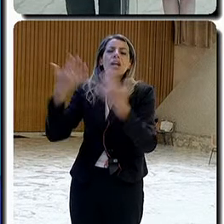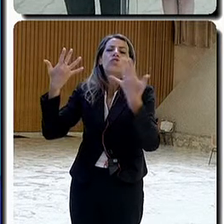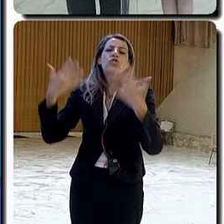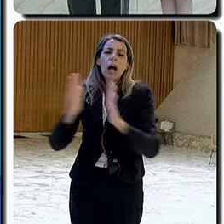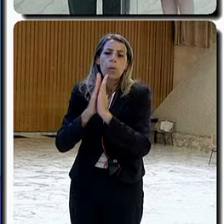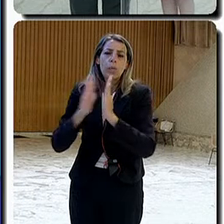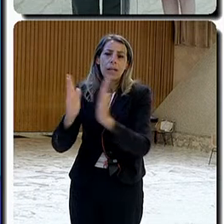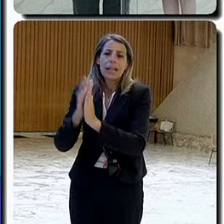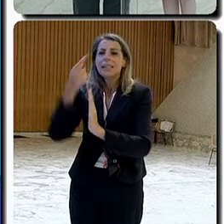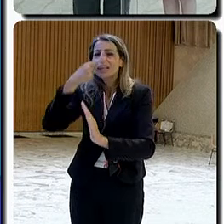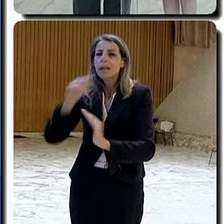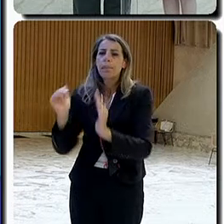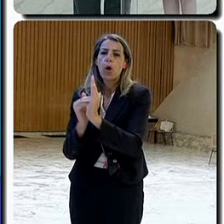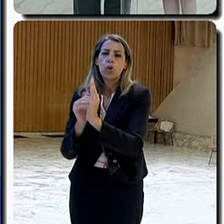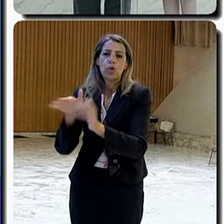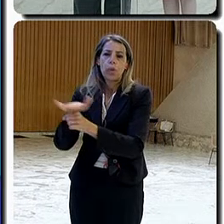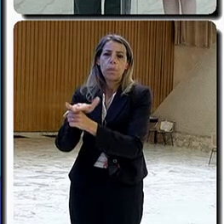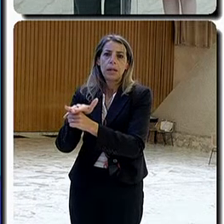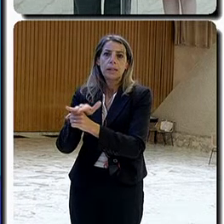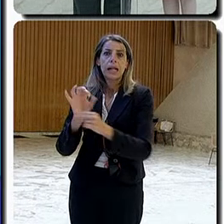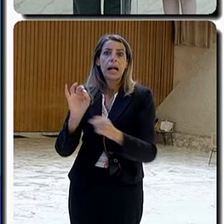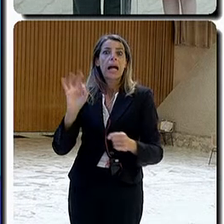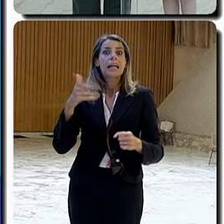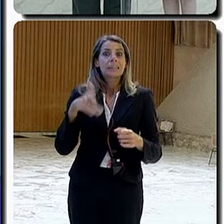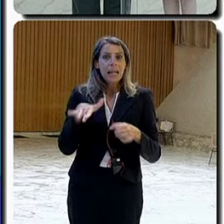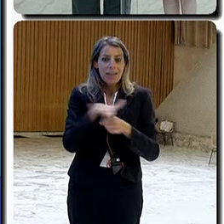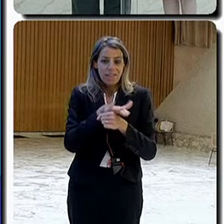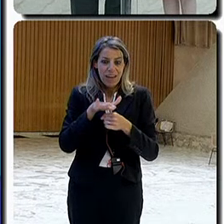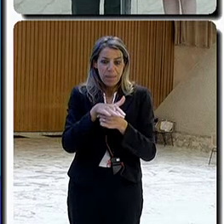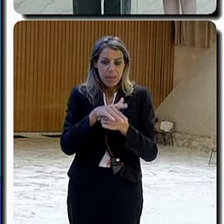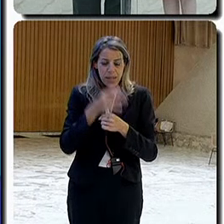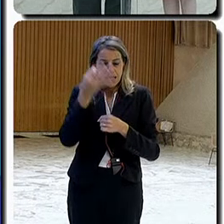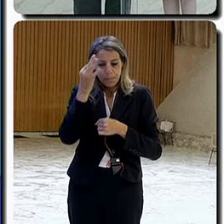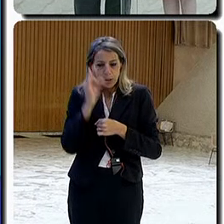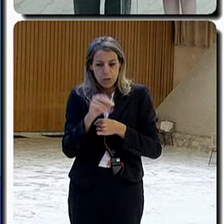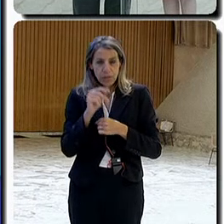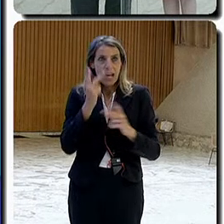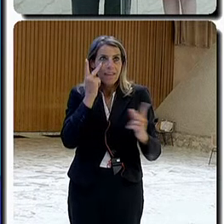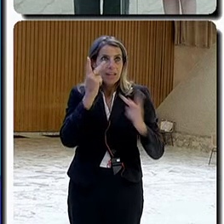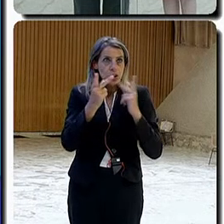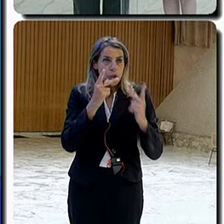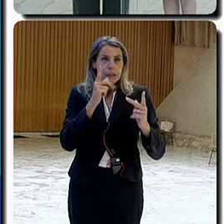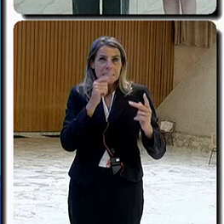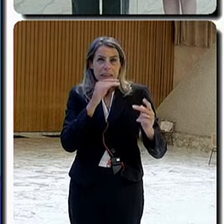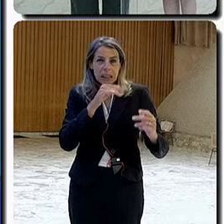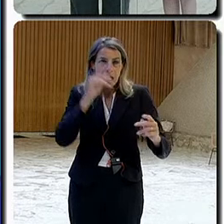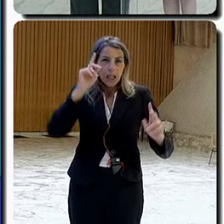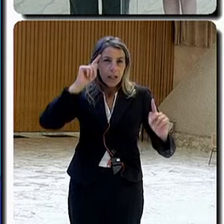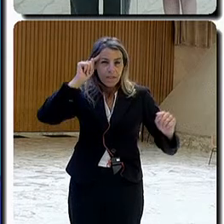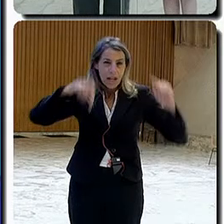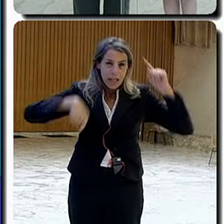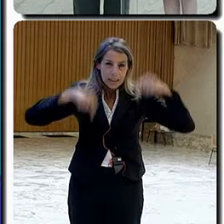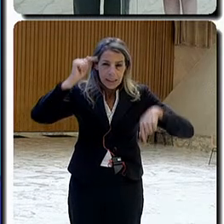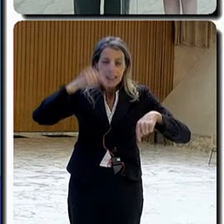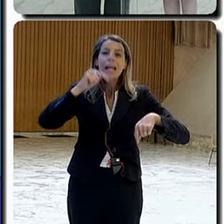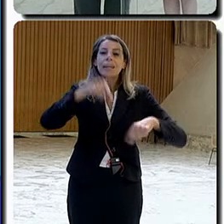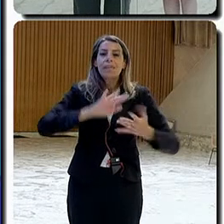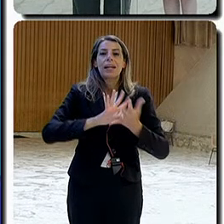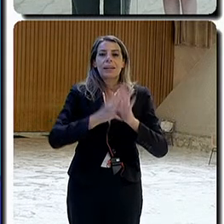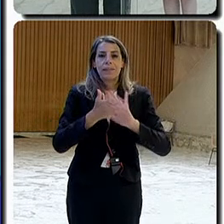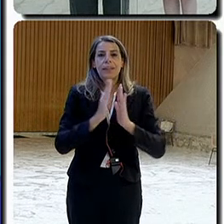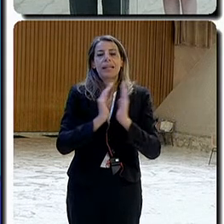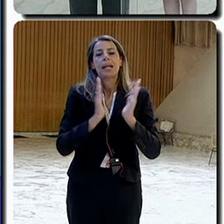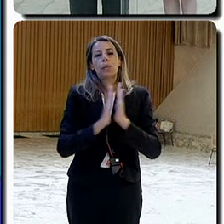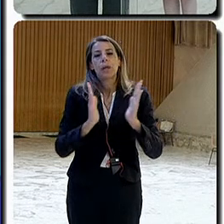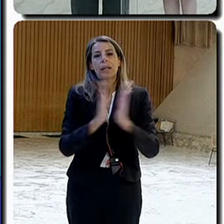By contrast, the more a specific household struggles to reflect that vision, the more that household is being called to become an even more